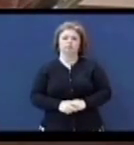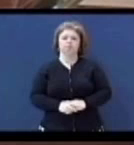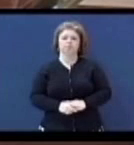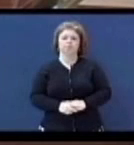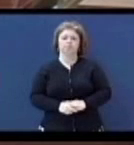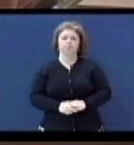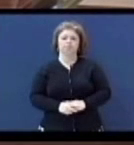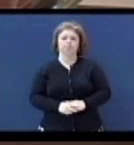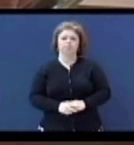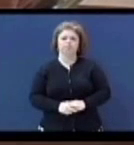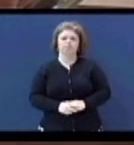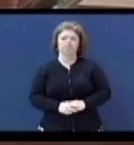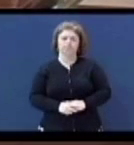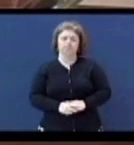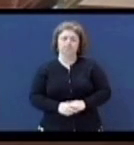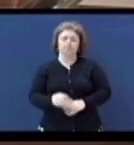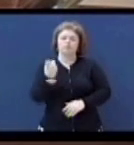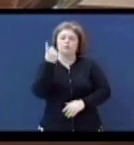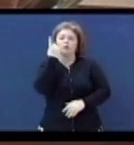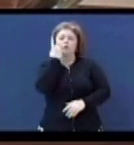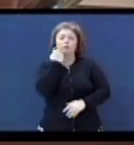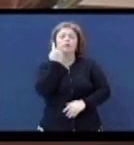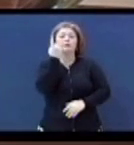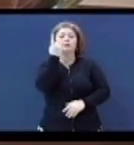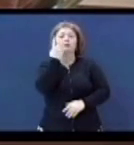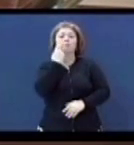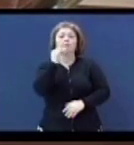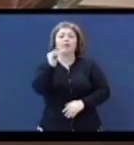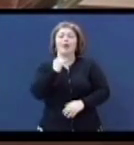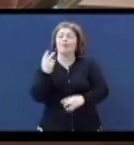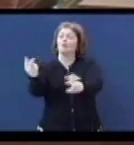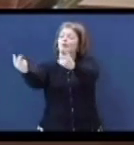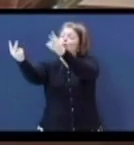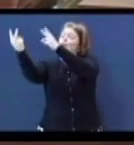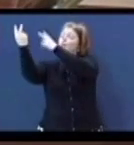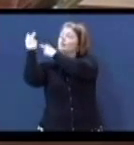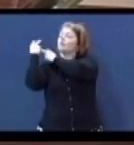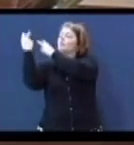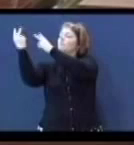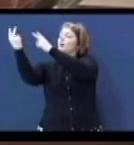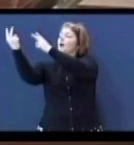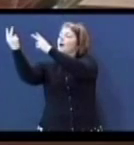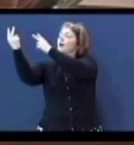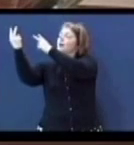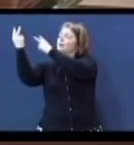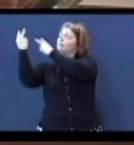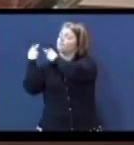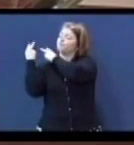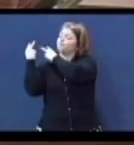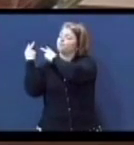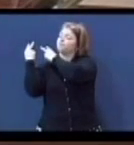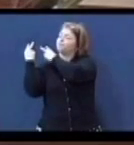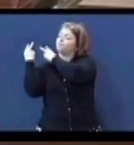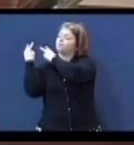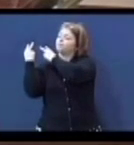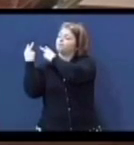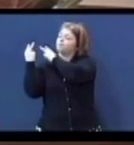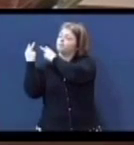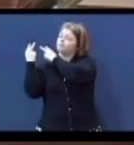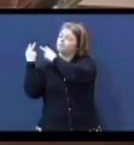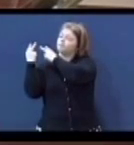Lately I've been looking back along these